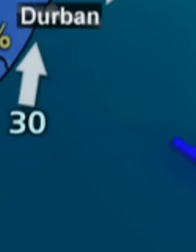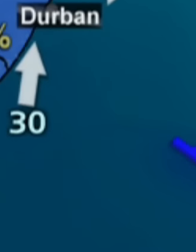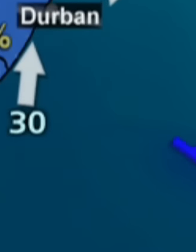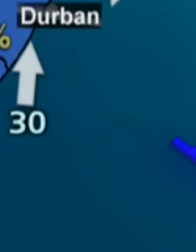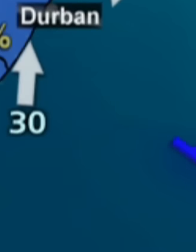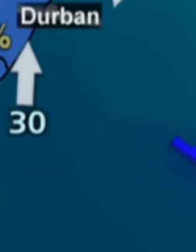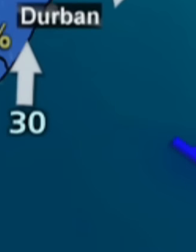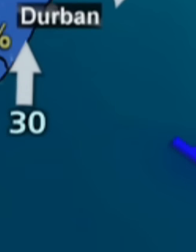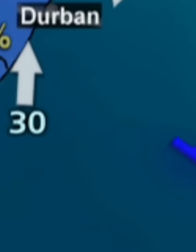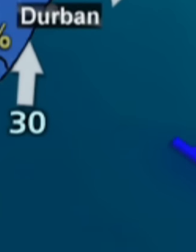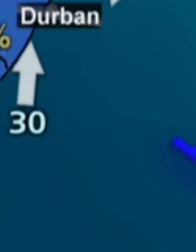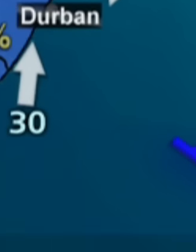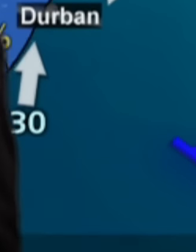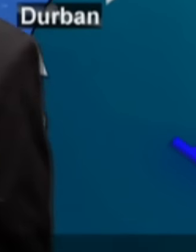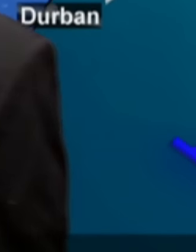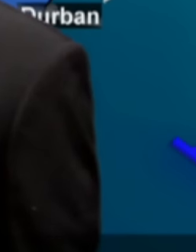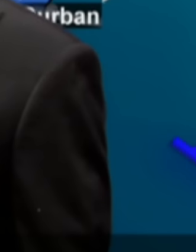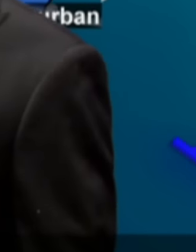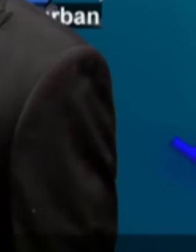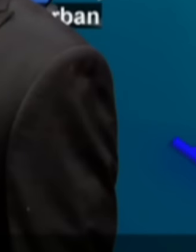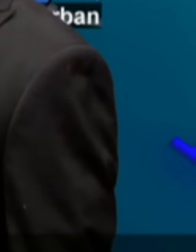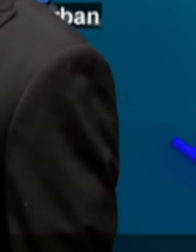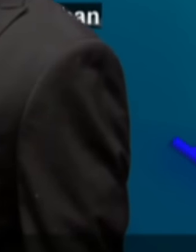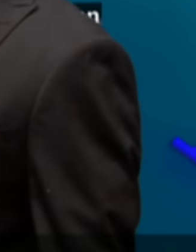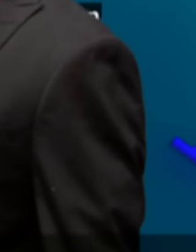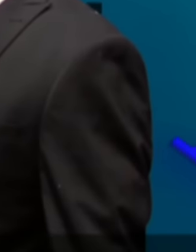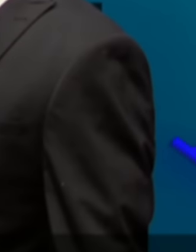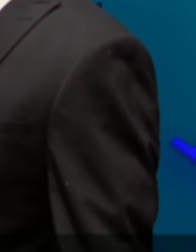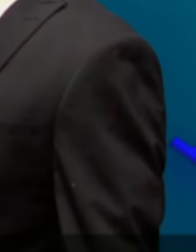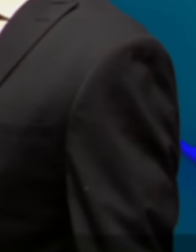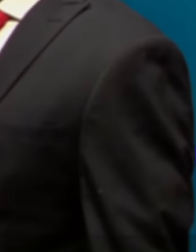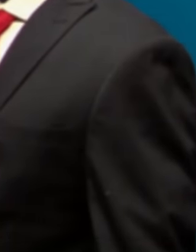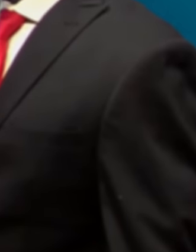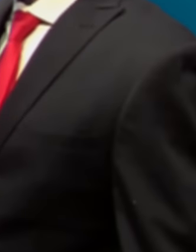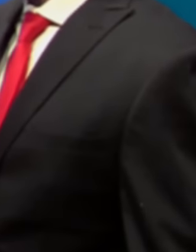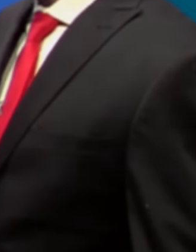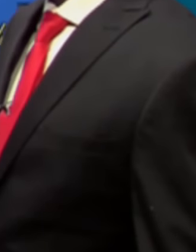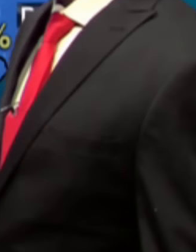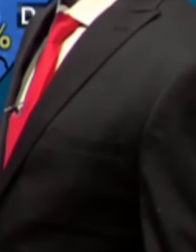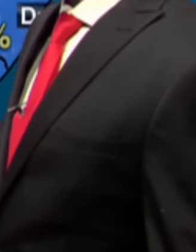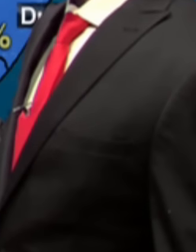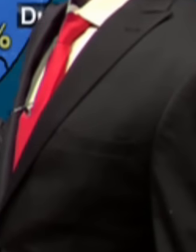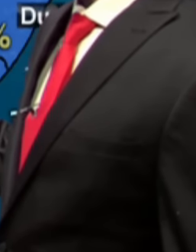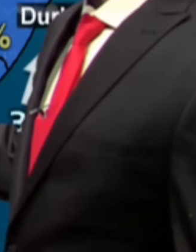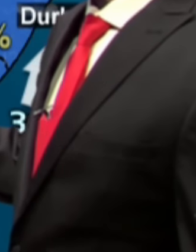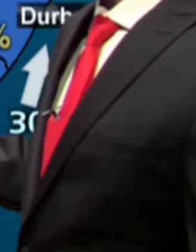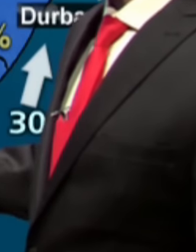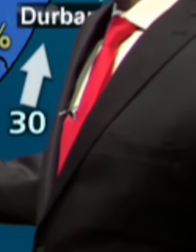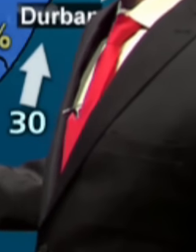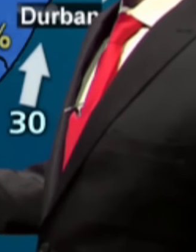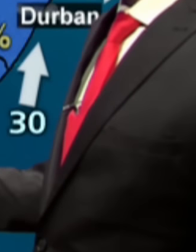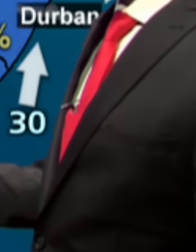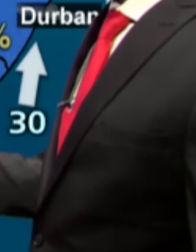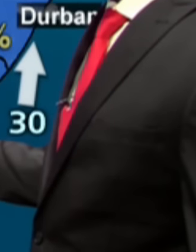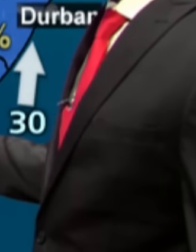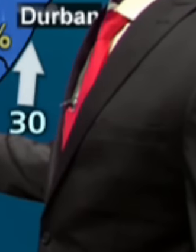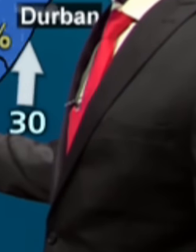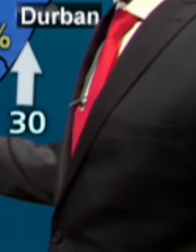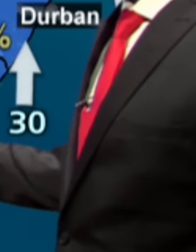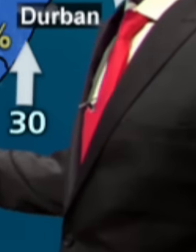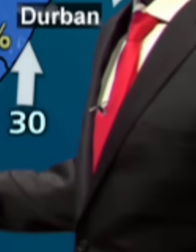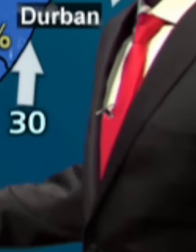madumisha go tša bosomogedi wa SABC bošomo le khone re bona gabotse mara o pharapharile ka bogare mena ga belo ka Paleboa o tsena bela ka province ya ka Freistata o putla le bo